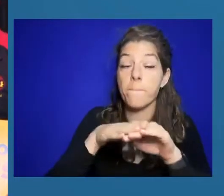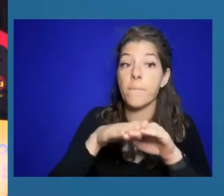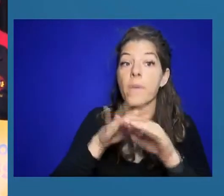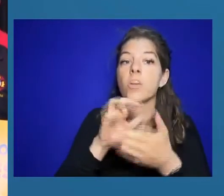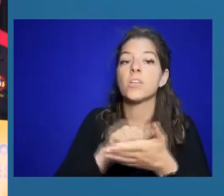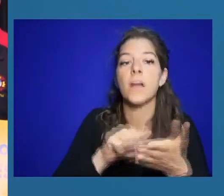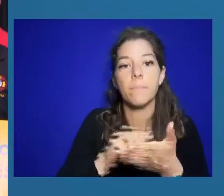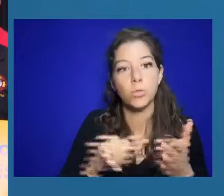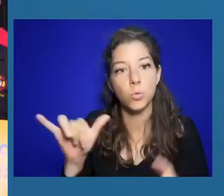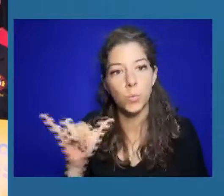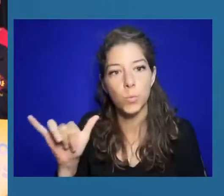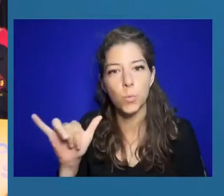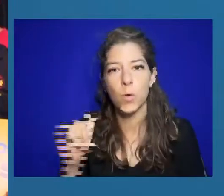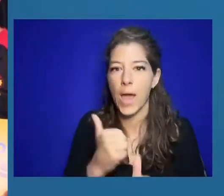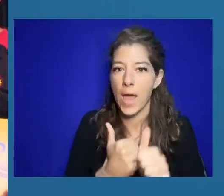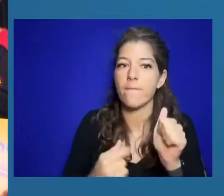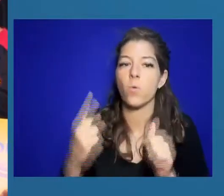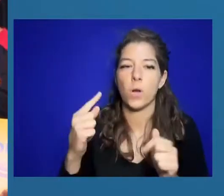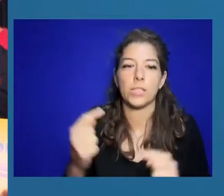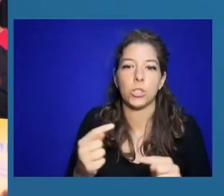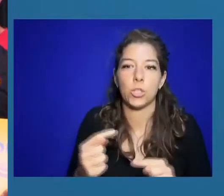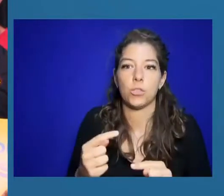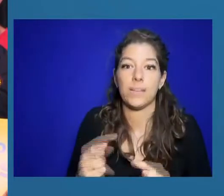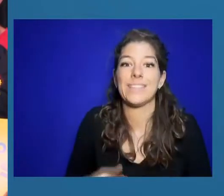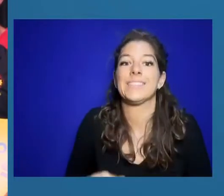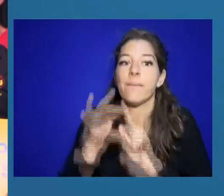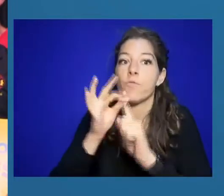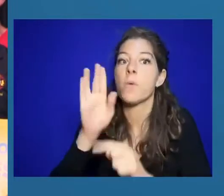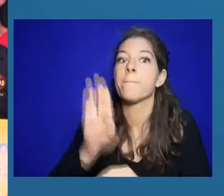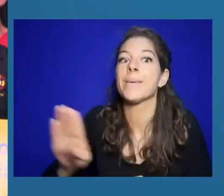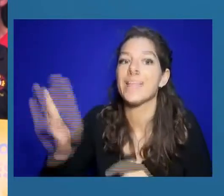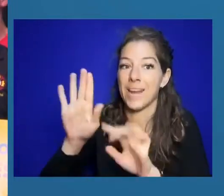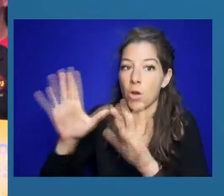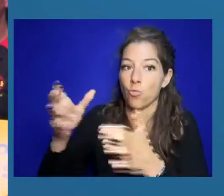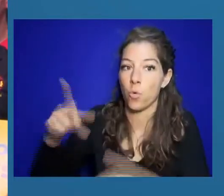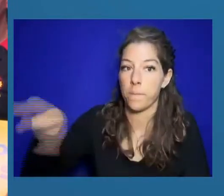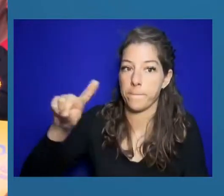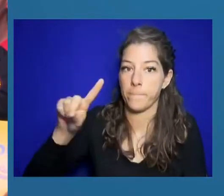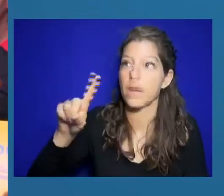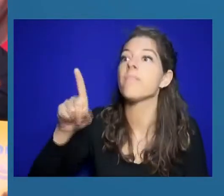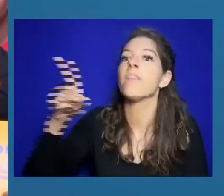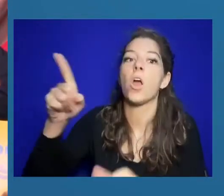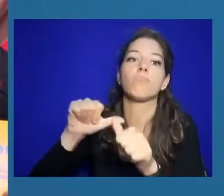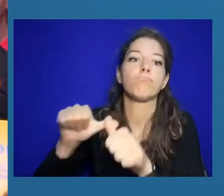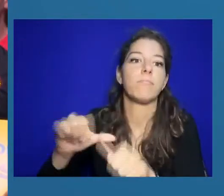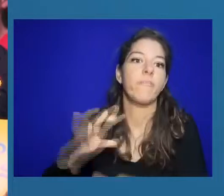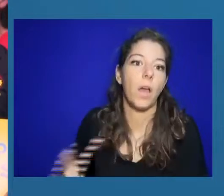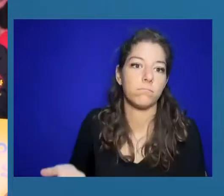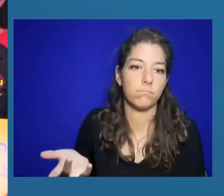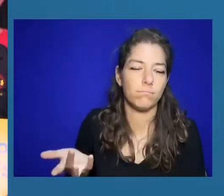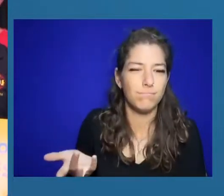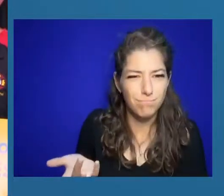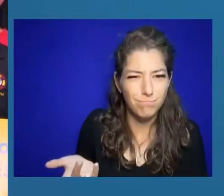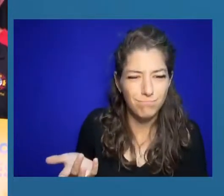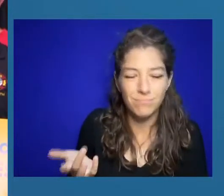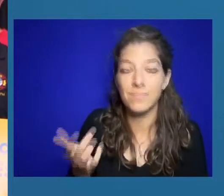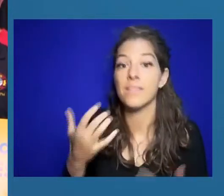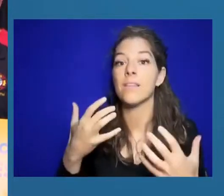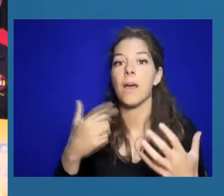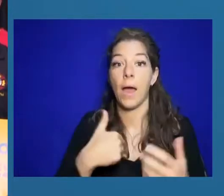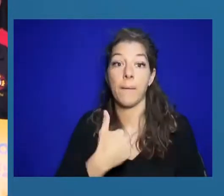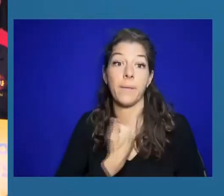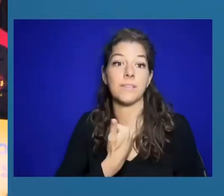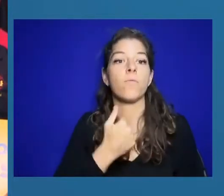up. Everybody gets hurt, except for the billionaire class in this country. As a healthcare practitioner